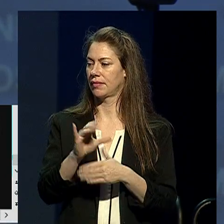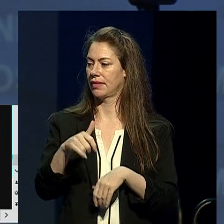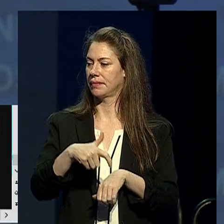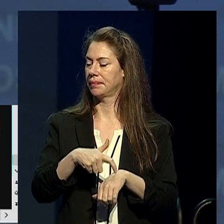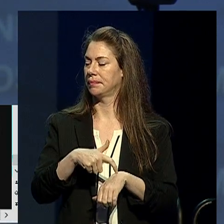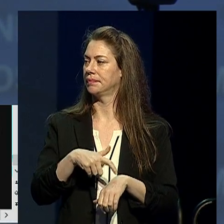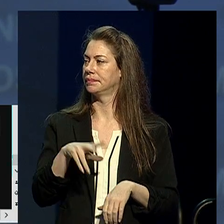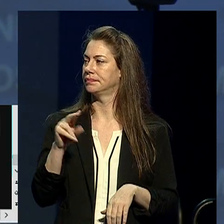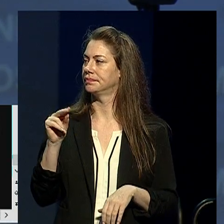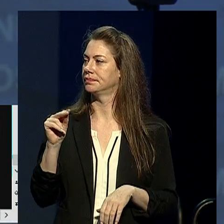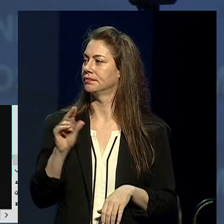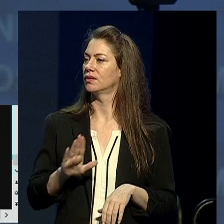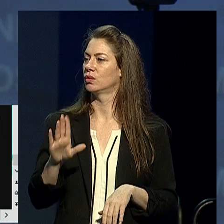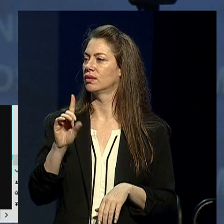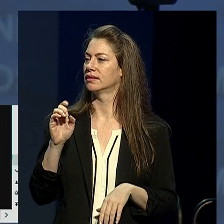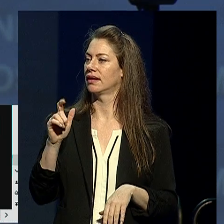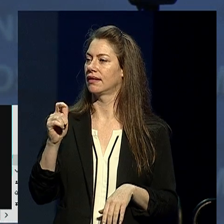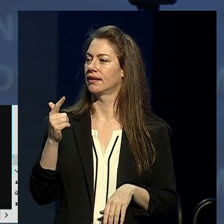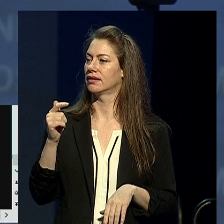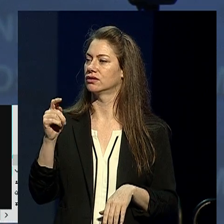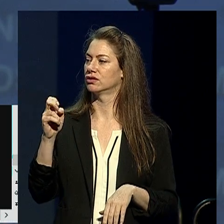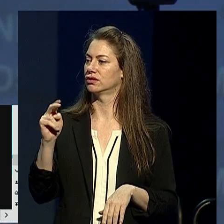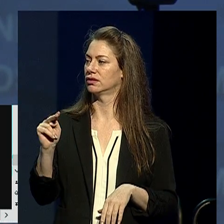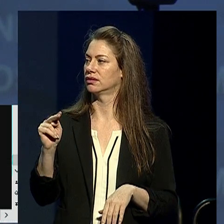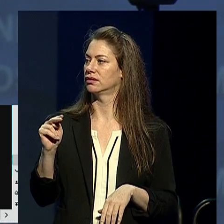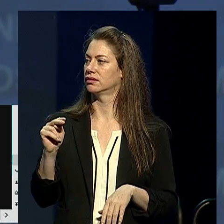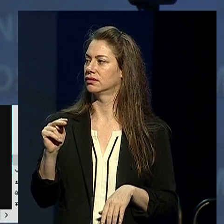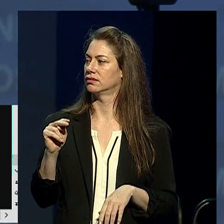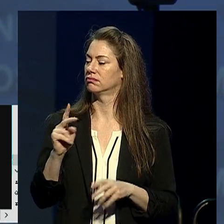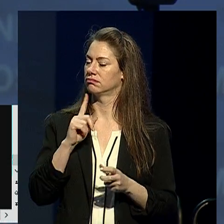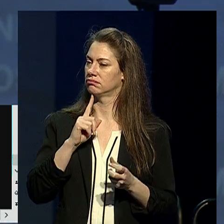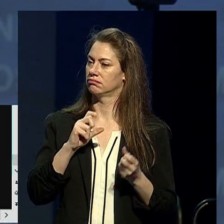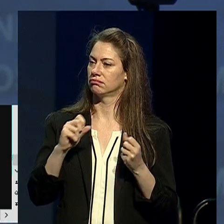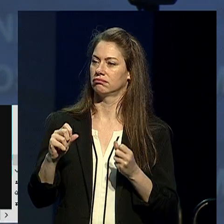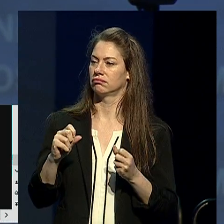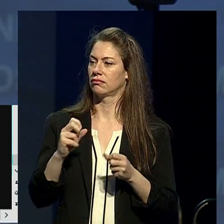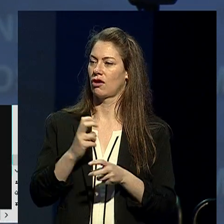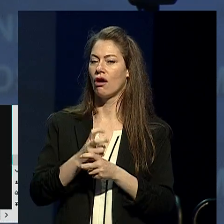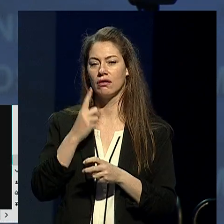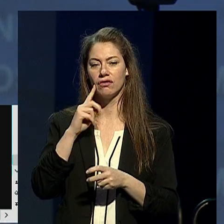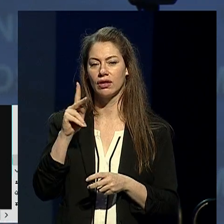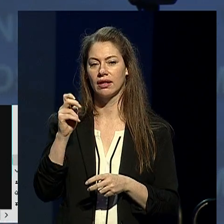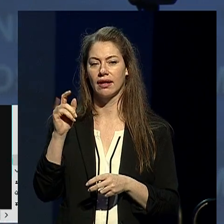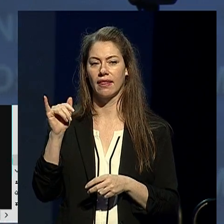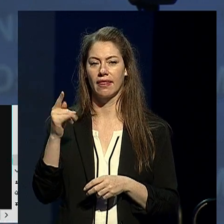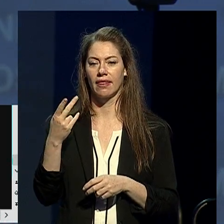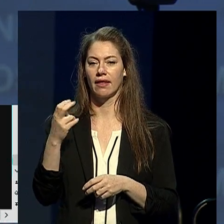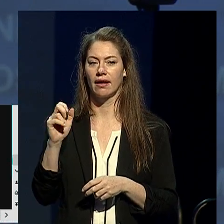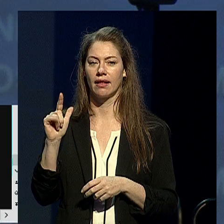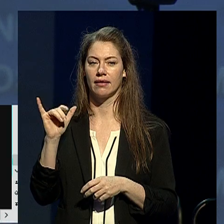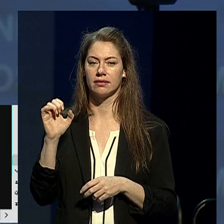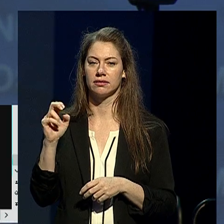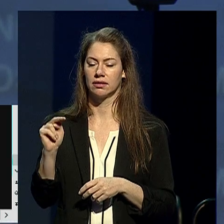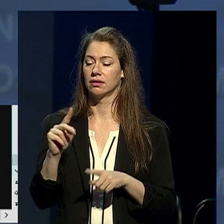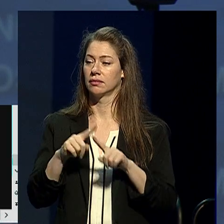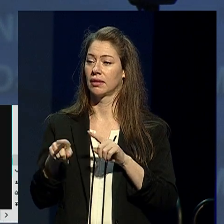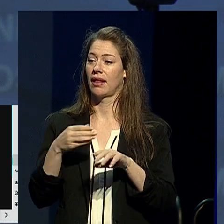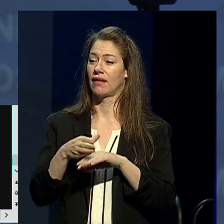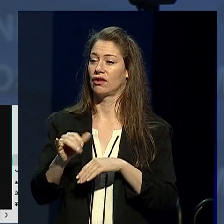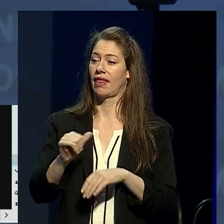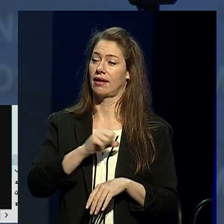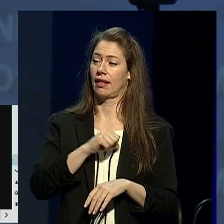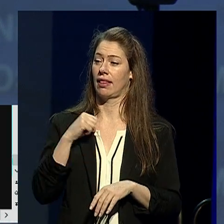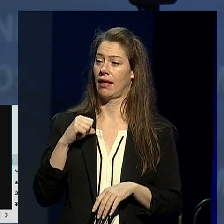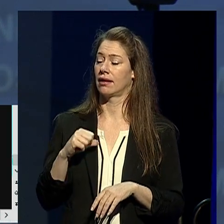there. Your delegation campaigned hard for Keith Ellison. However, after the DNC meeting in Atlanta, which saw